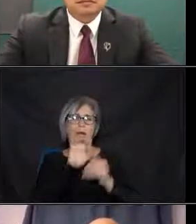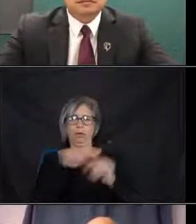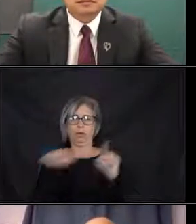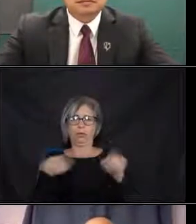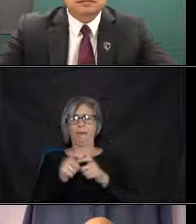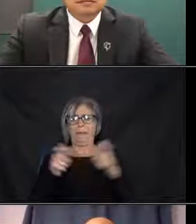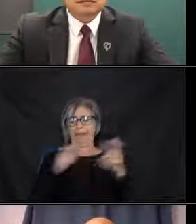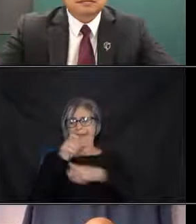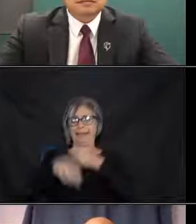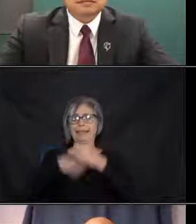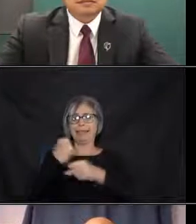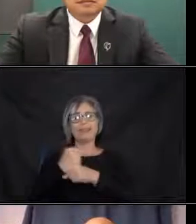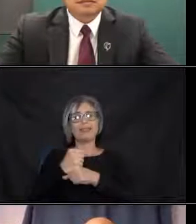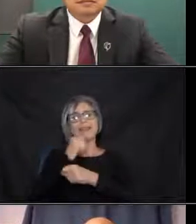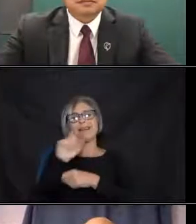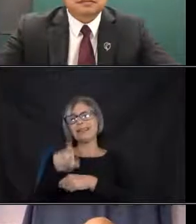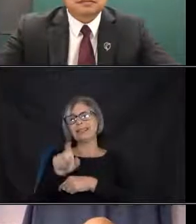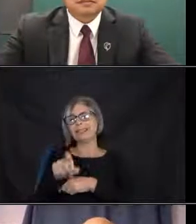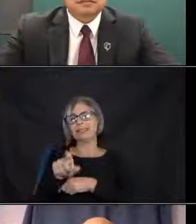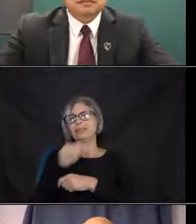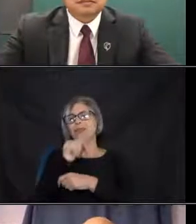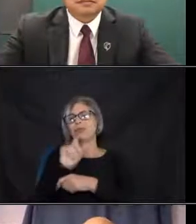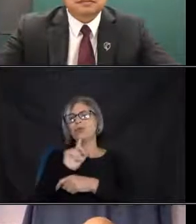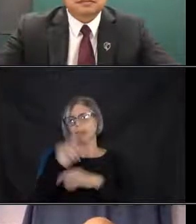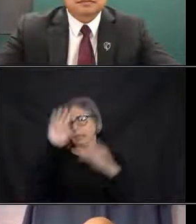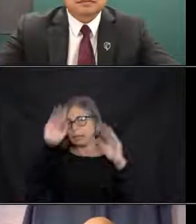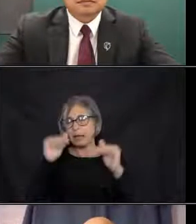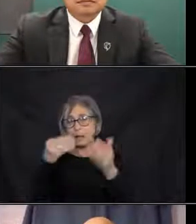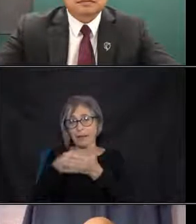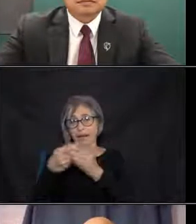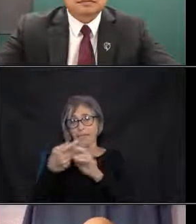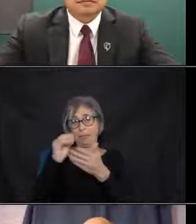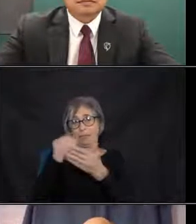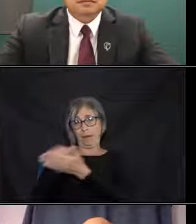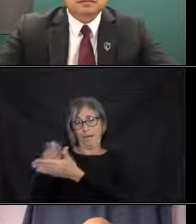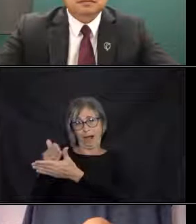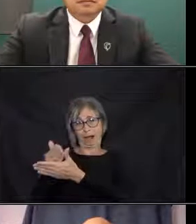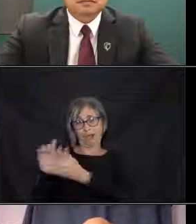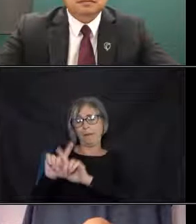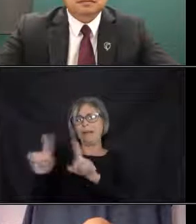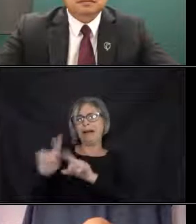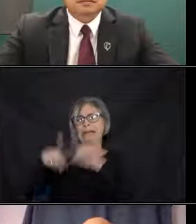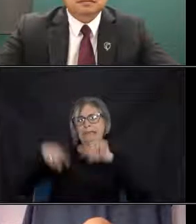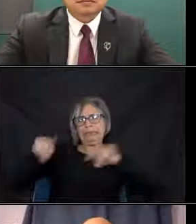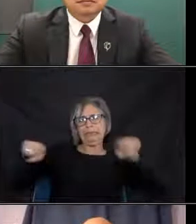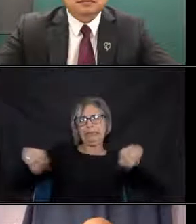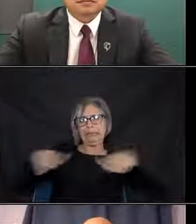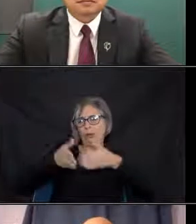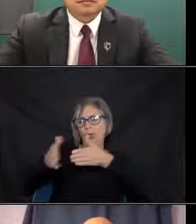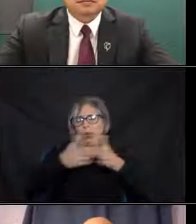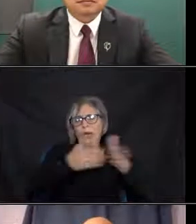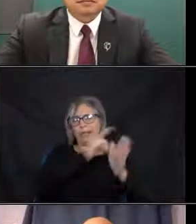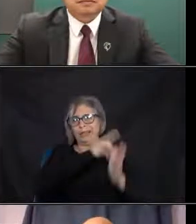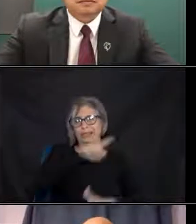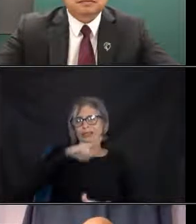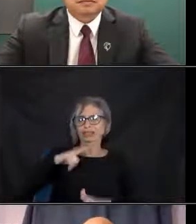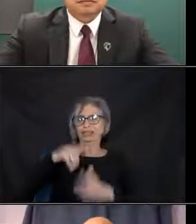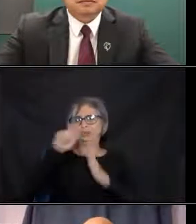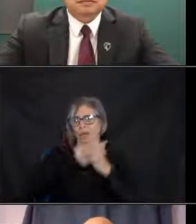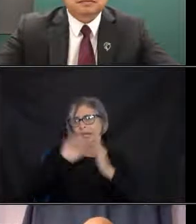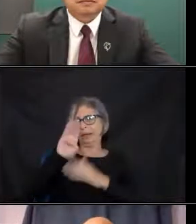year is that it's not necessarily, we don't really expect money from the budget, but it's different ways of the legislature writing